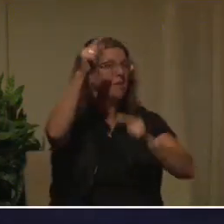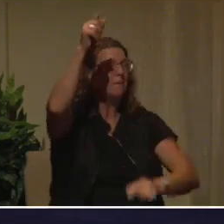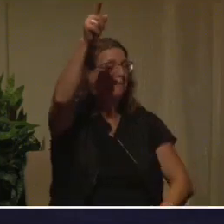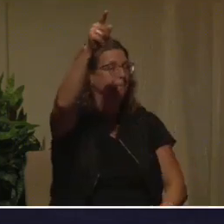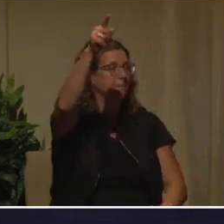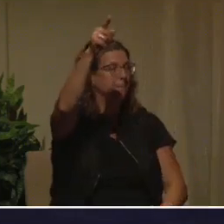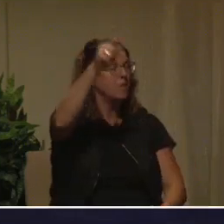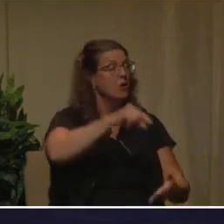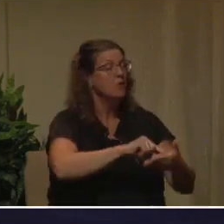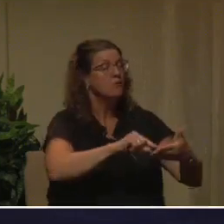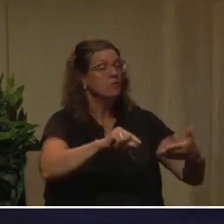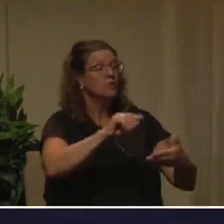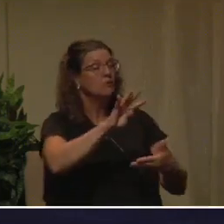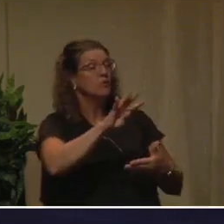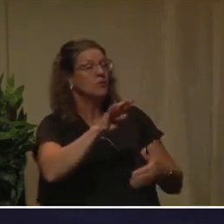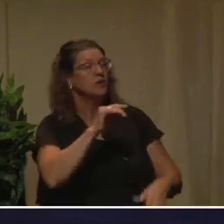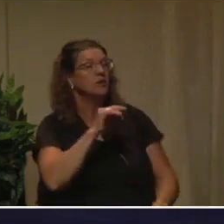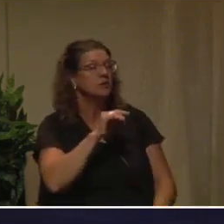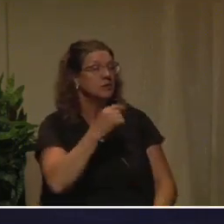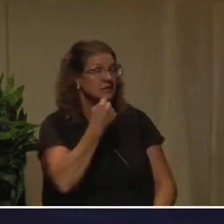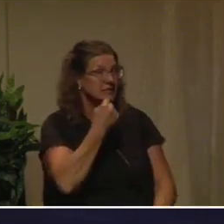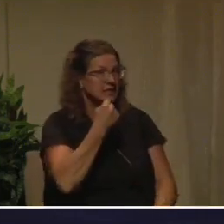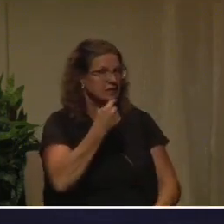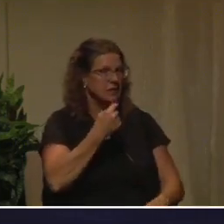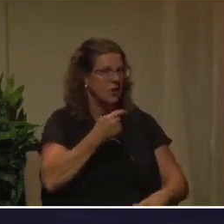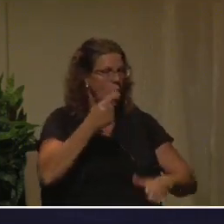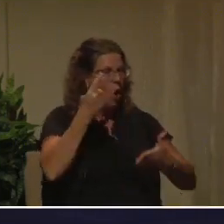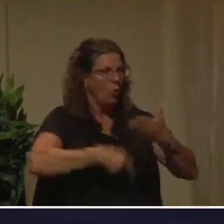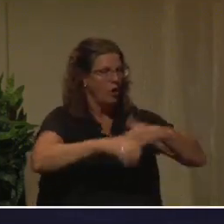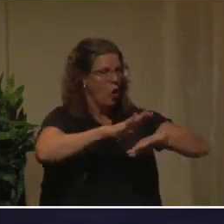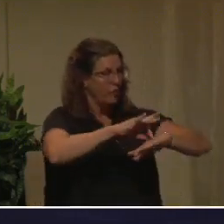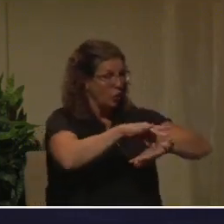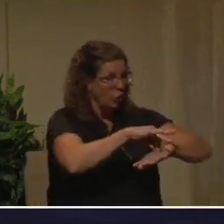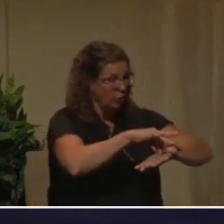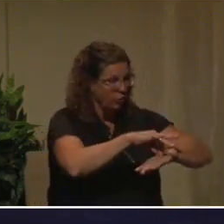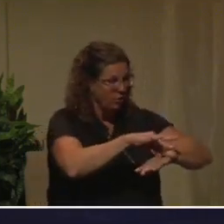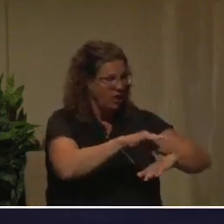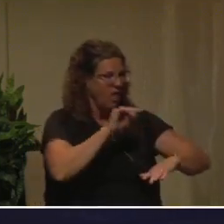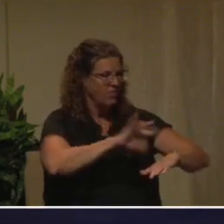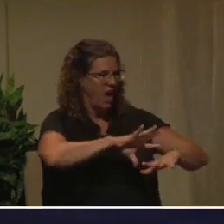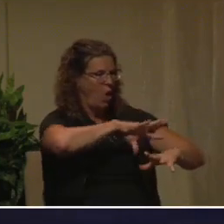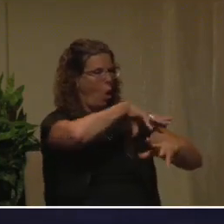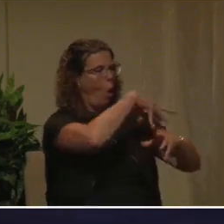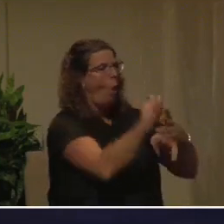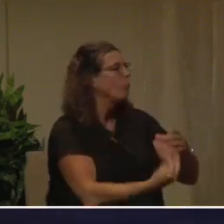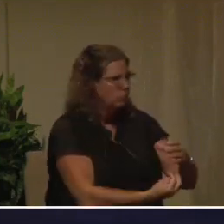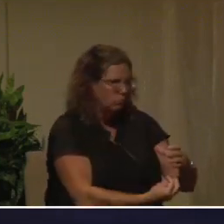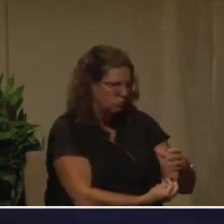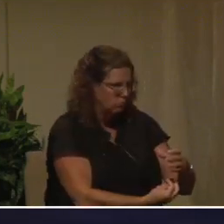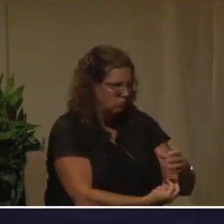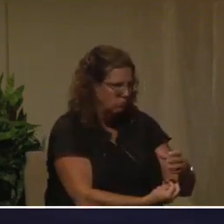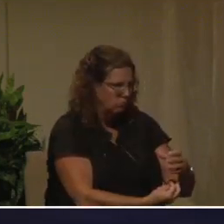in verse 4 that what is mortal will be swallowed up by life when Jesus returns.